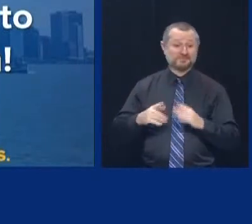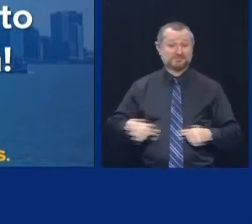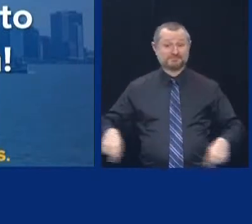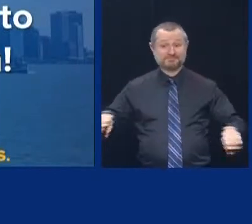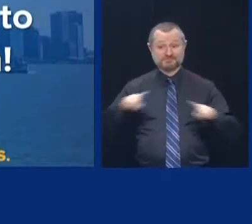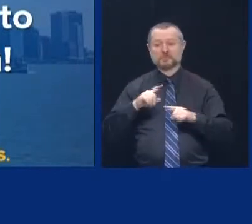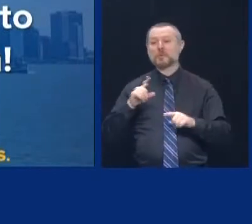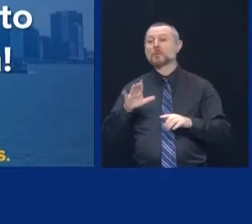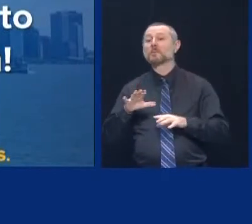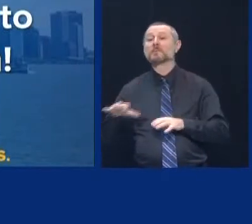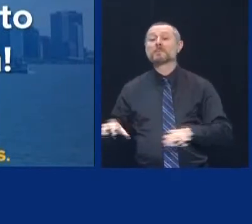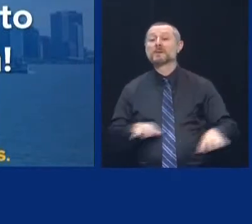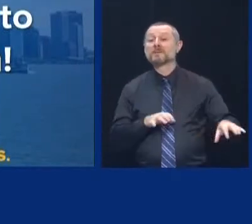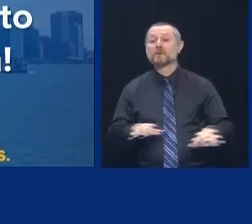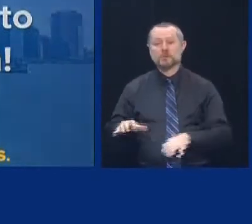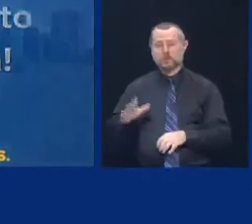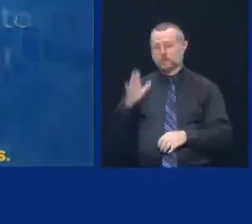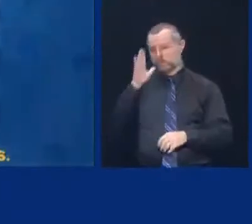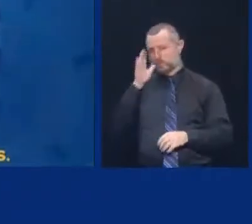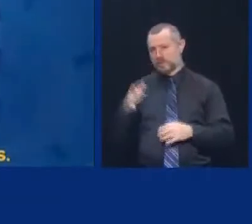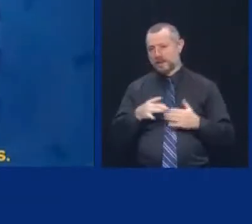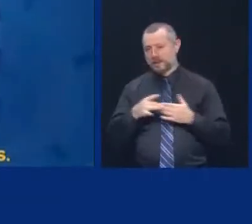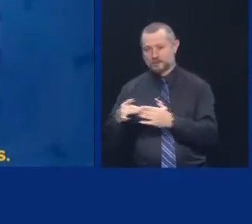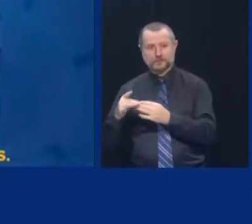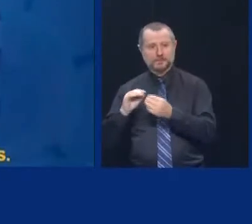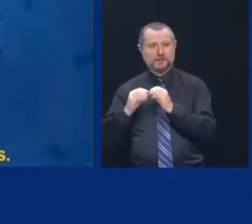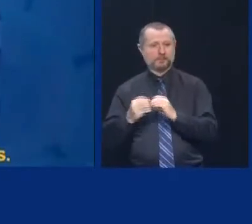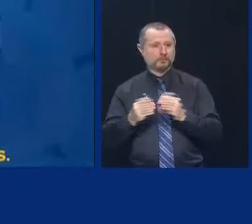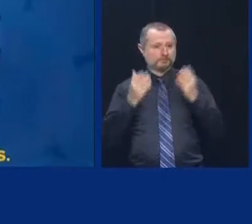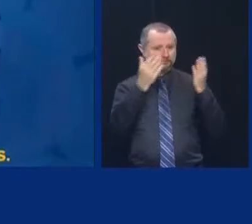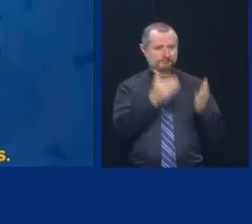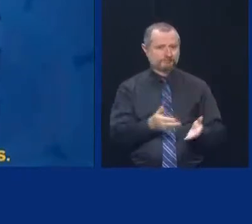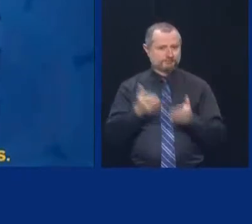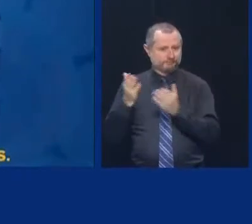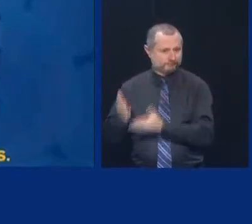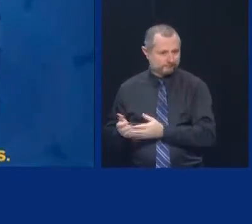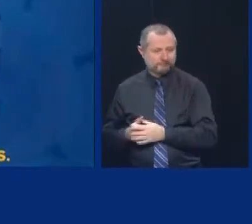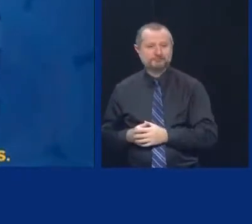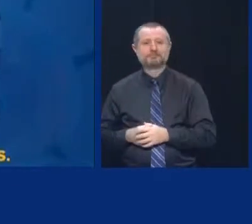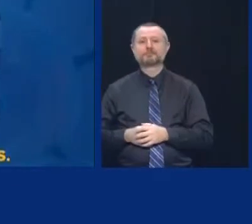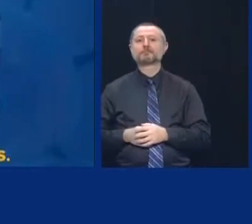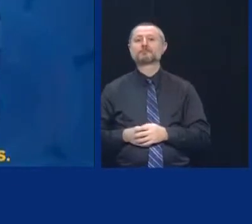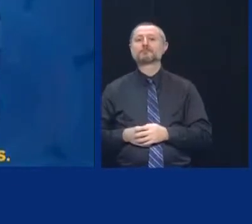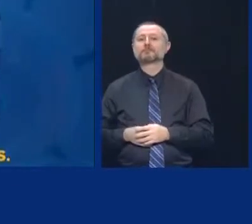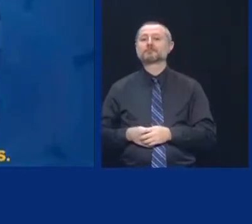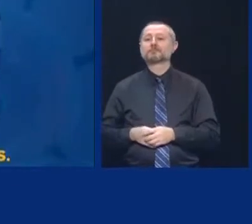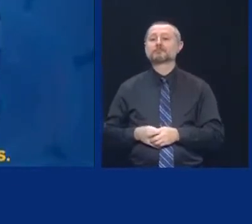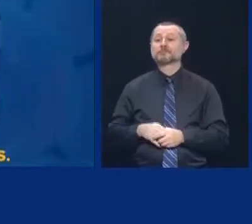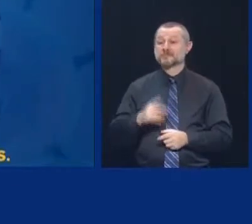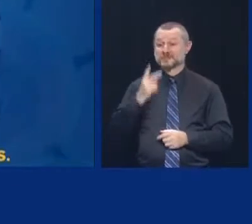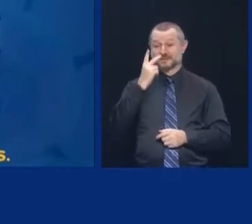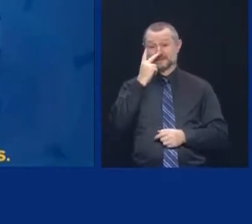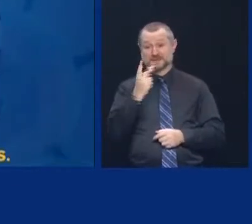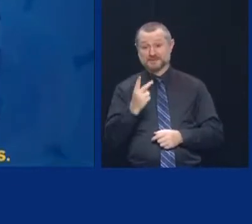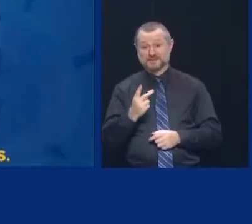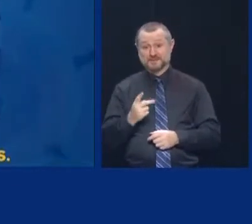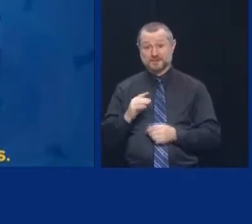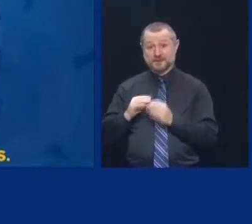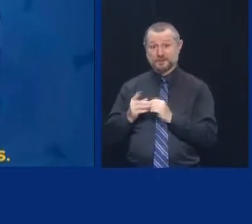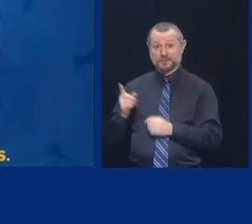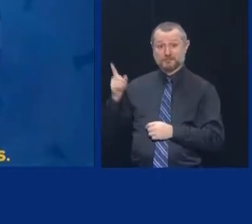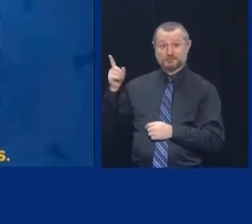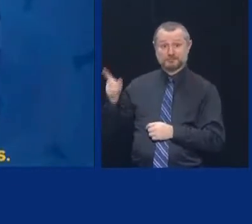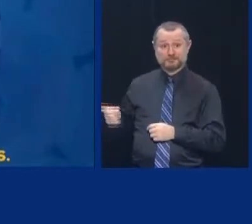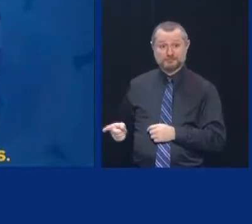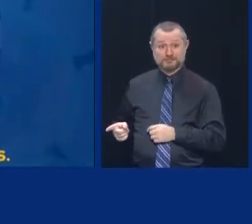rate in that community. And New Yorkers have done an incredible job. You look at where we are today. New York